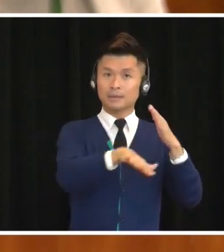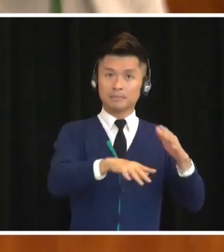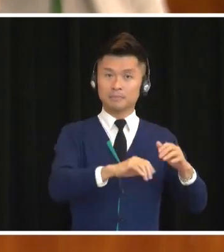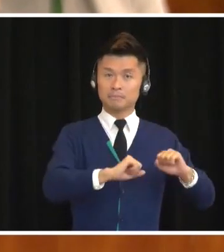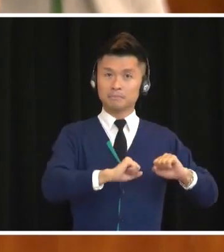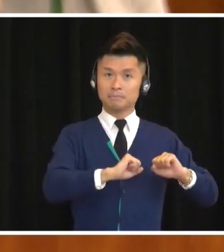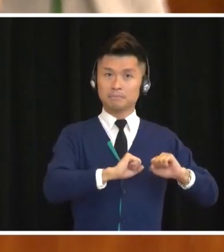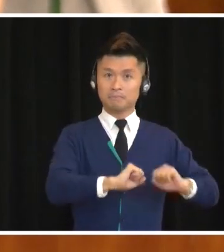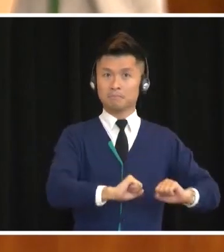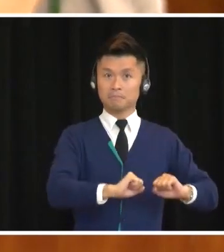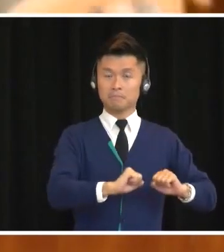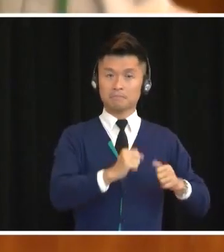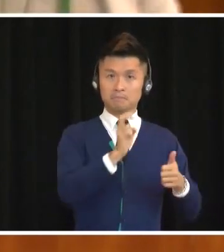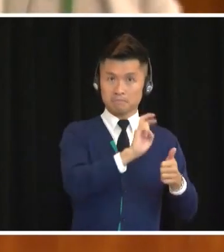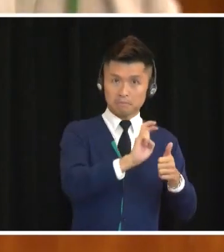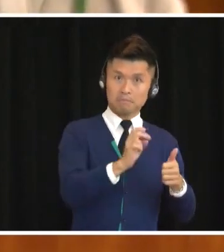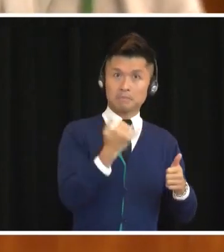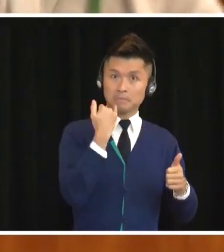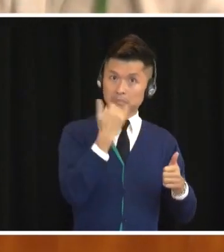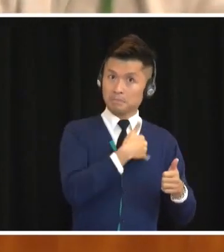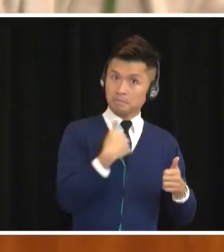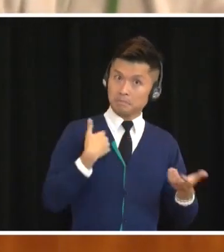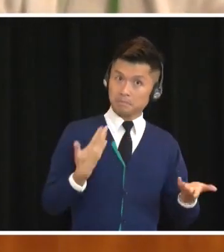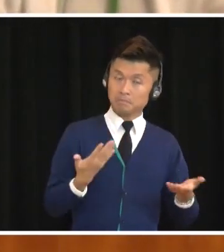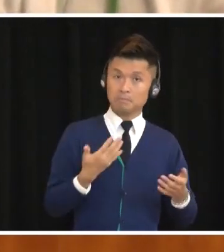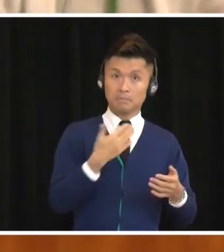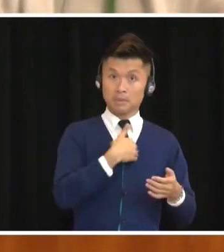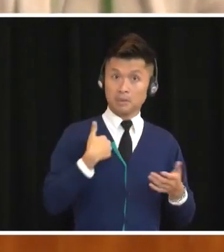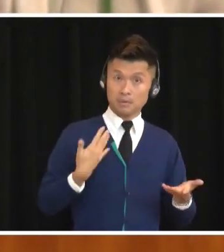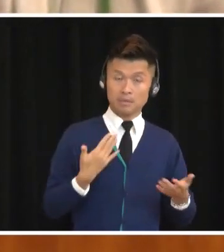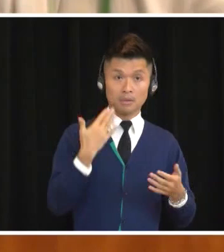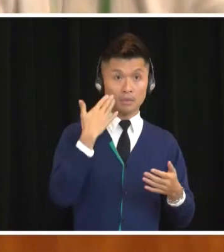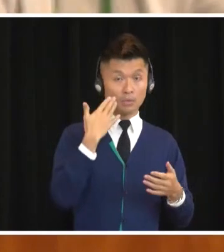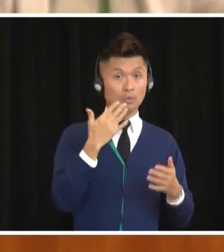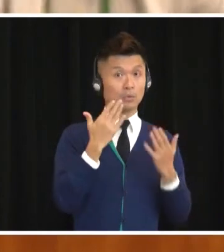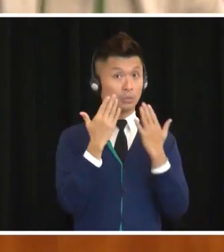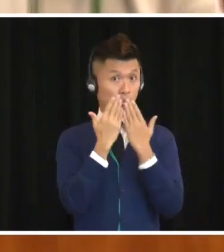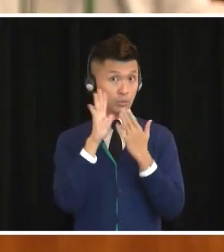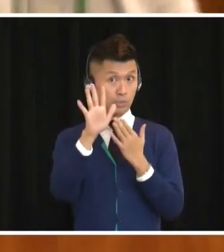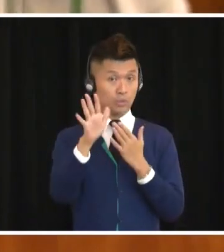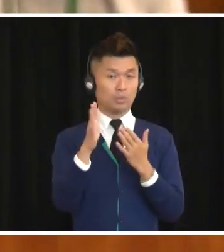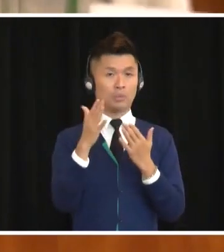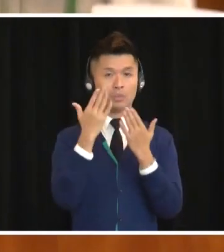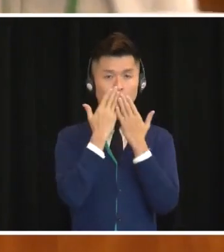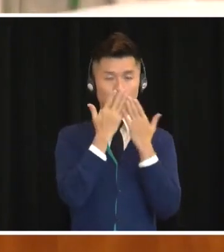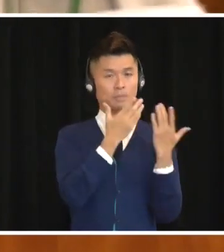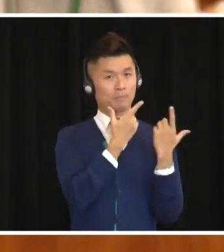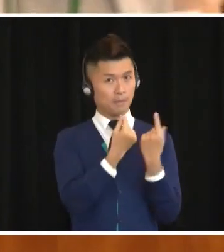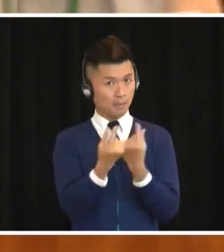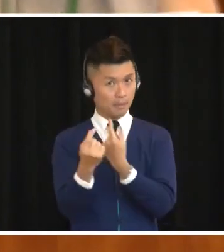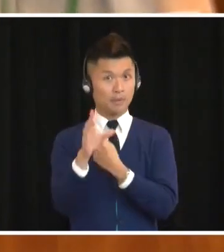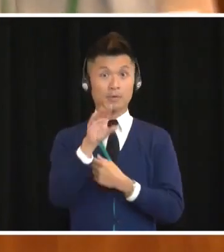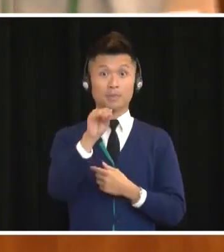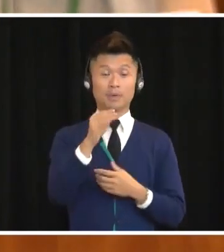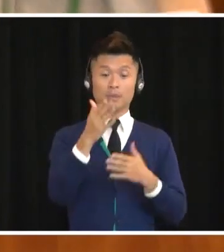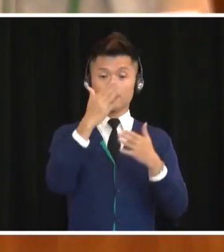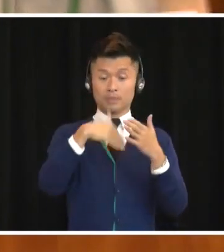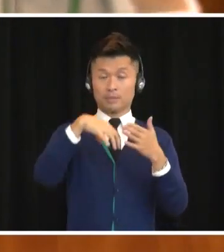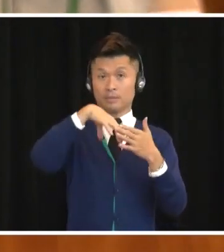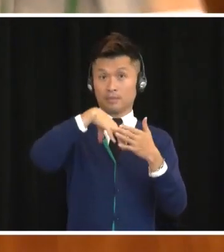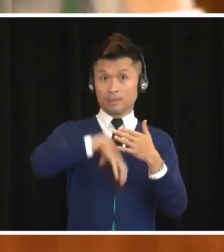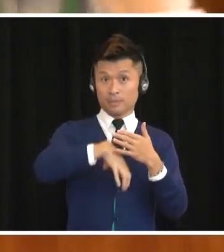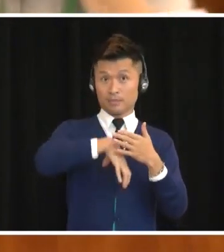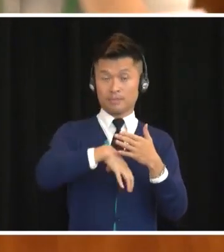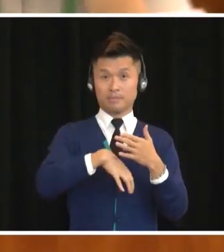the juvenile's family background is like, whether or not he has parents to look after him, whether or